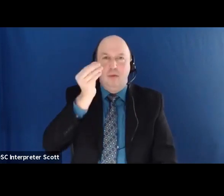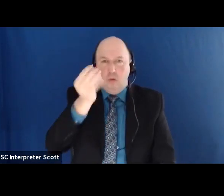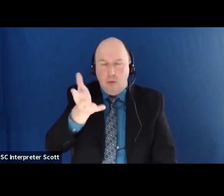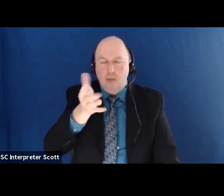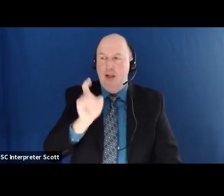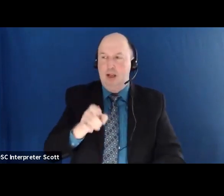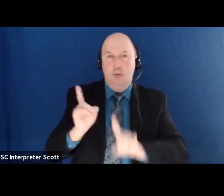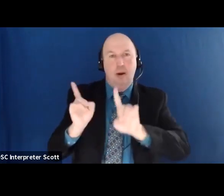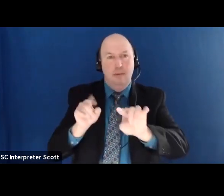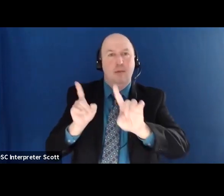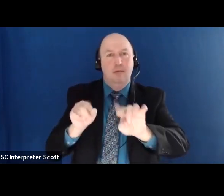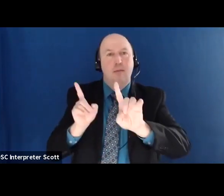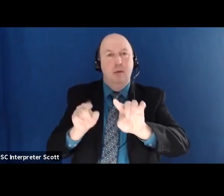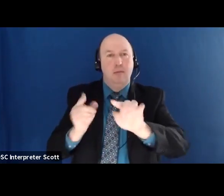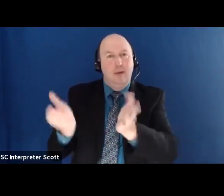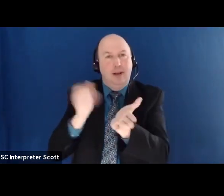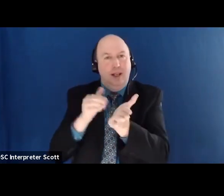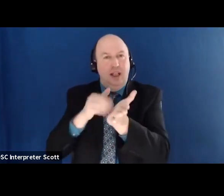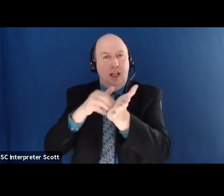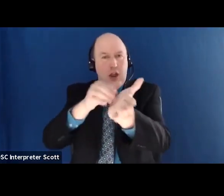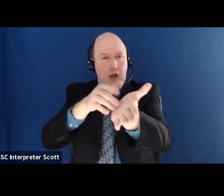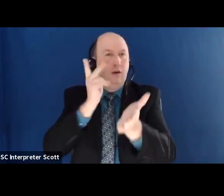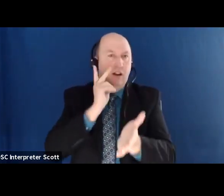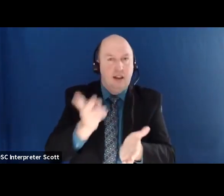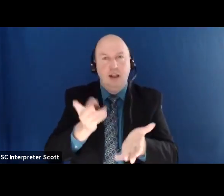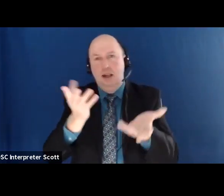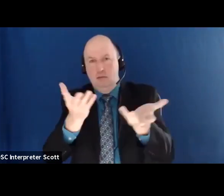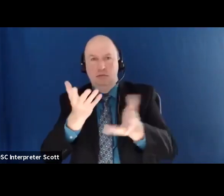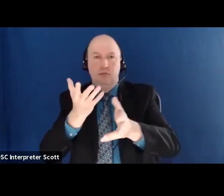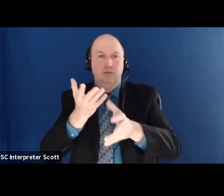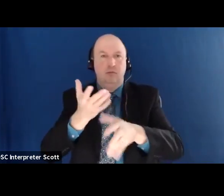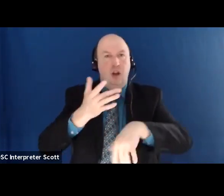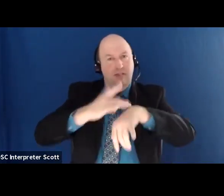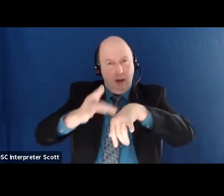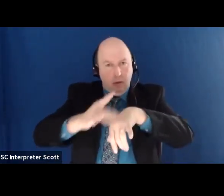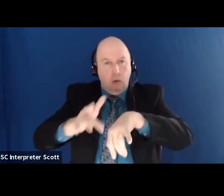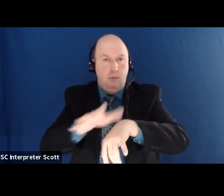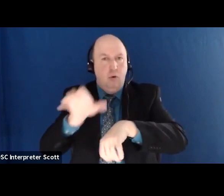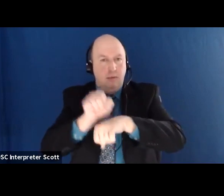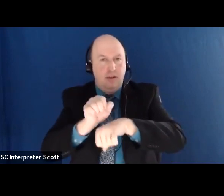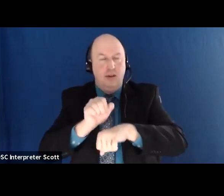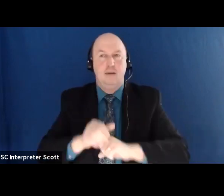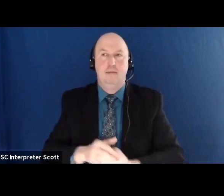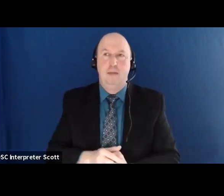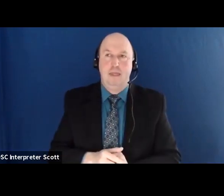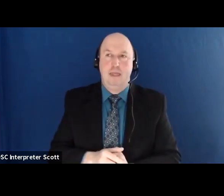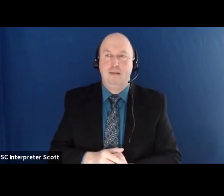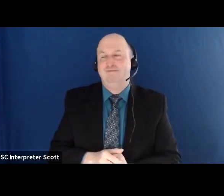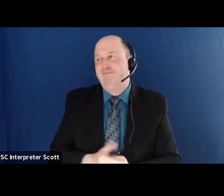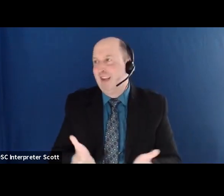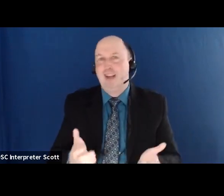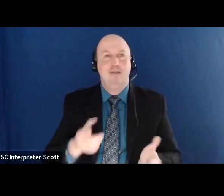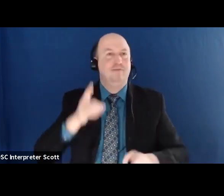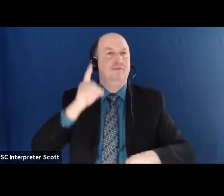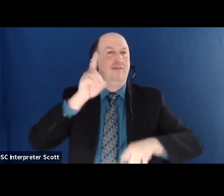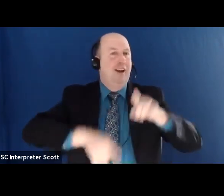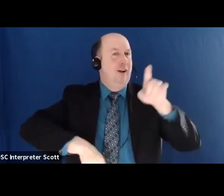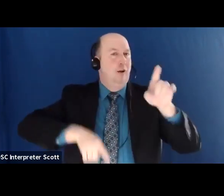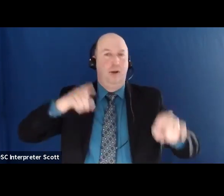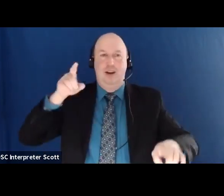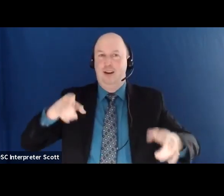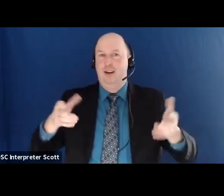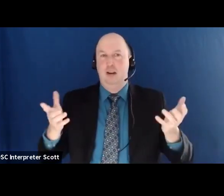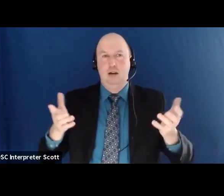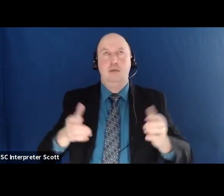sites to see if there's an open appointment. It varies. I